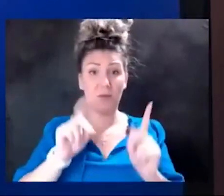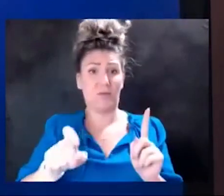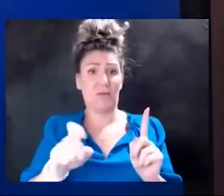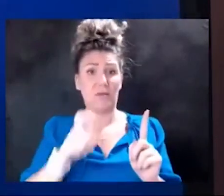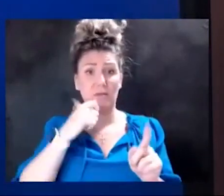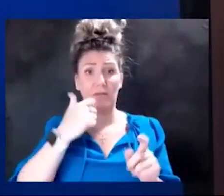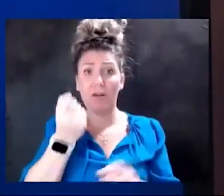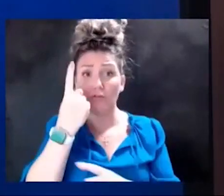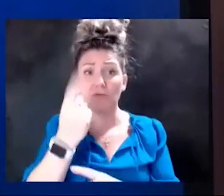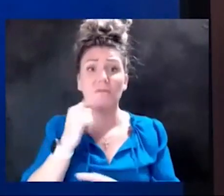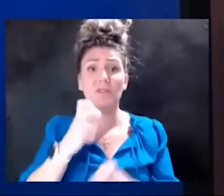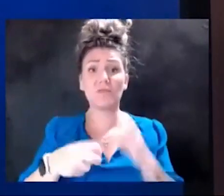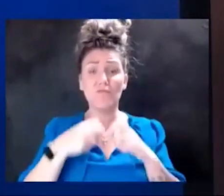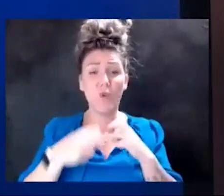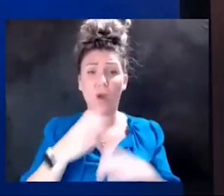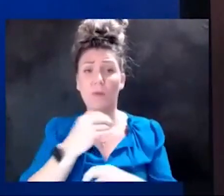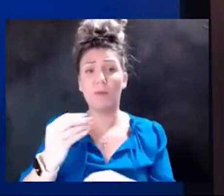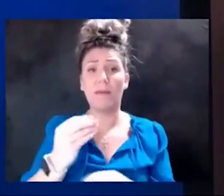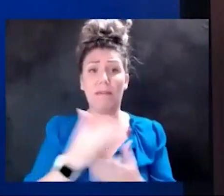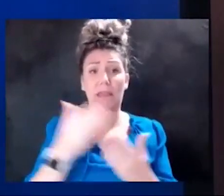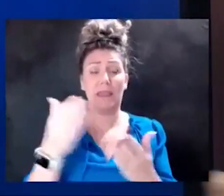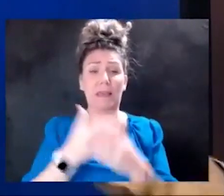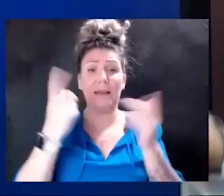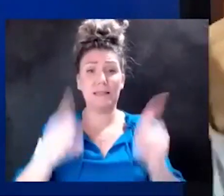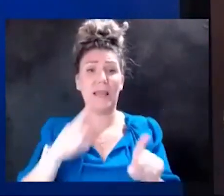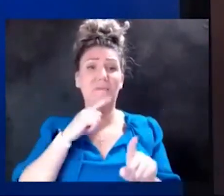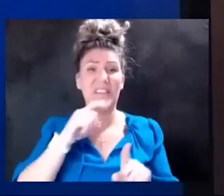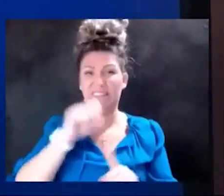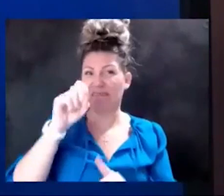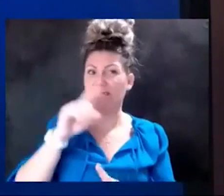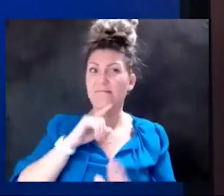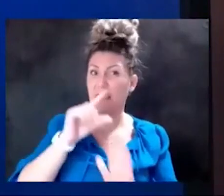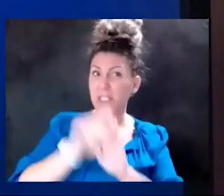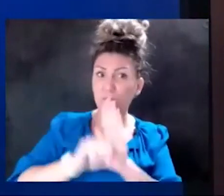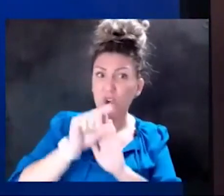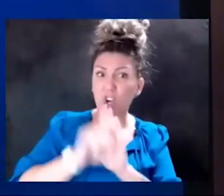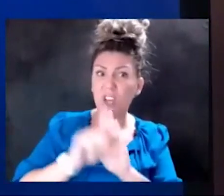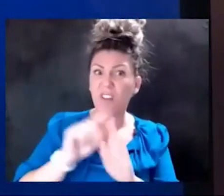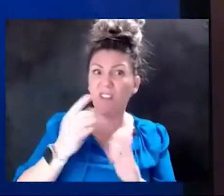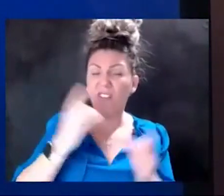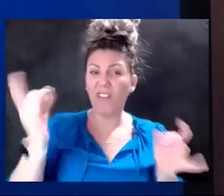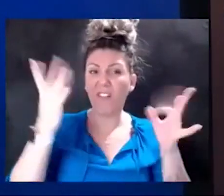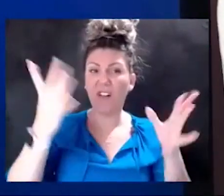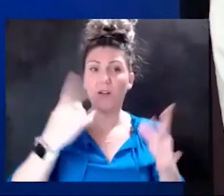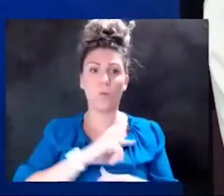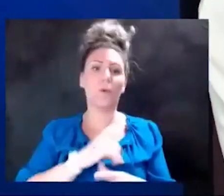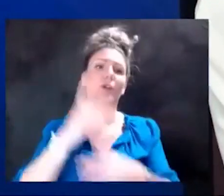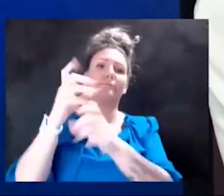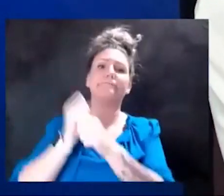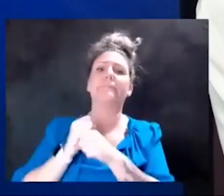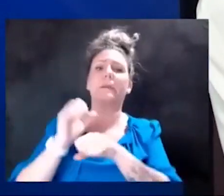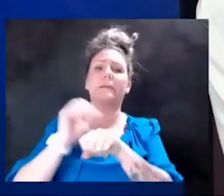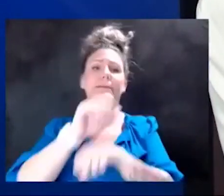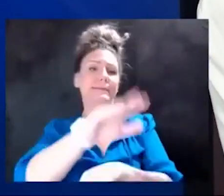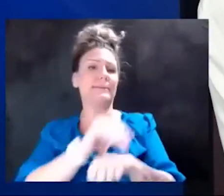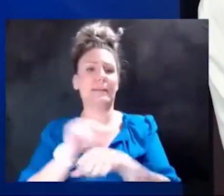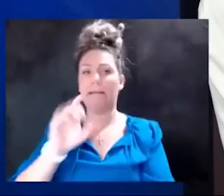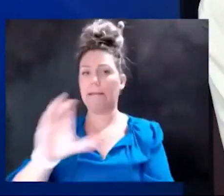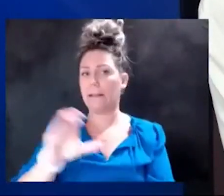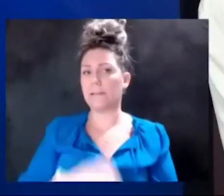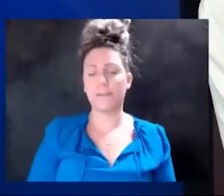and that's one of the reasons things went bad in South and Springfield so fast. That's why we're getting Springfield patients in Kansas City right now. Thanks for the